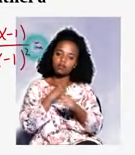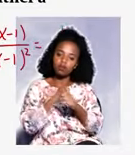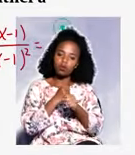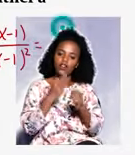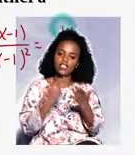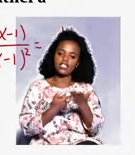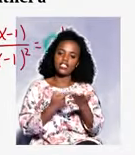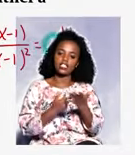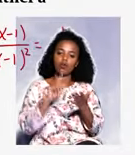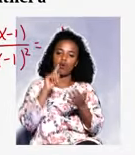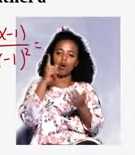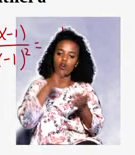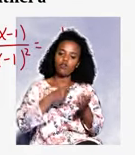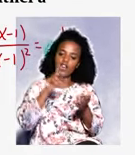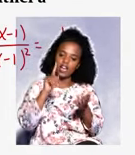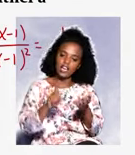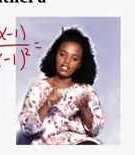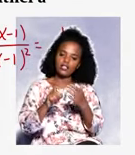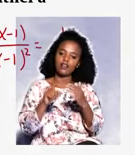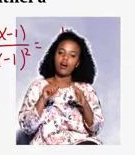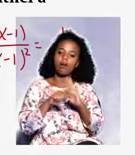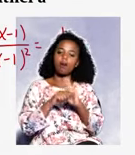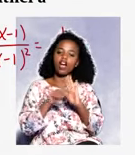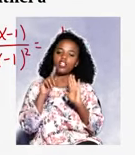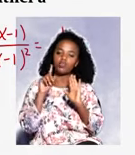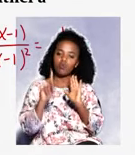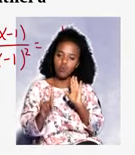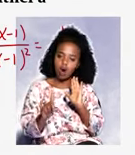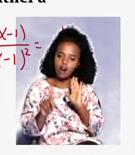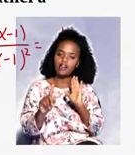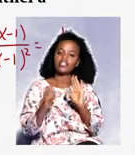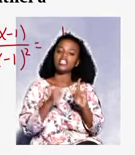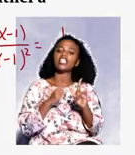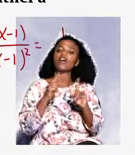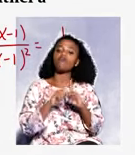have this 1 over x minus 1. Therefore,